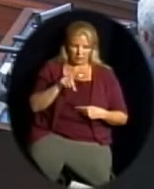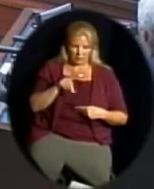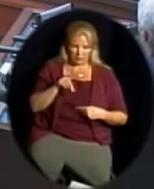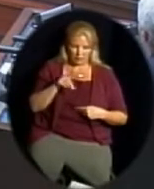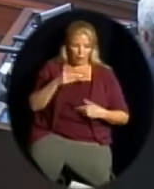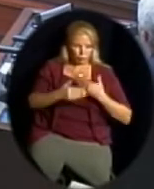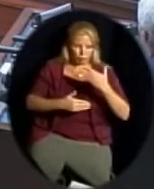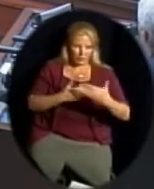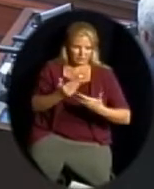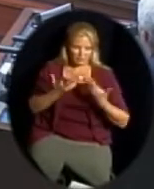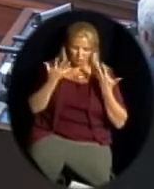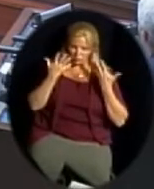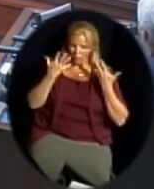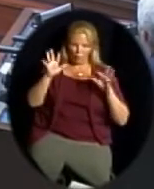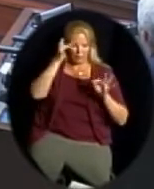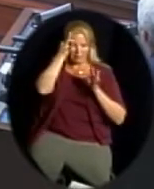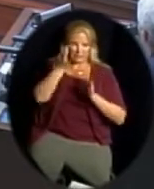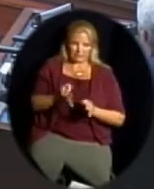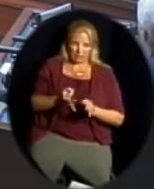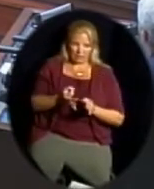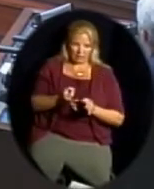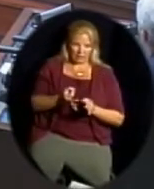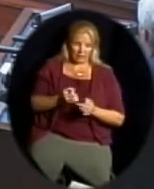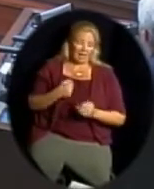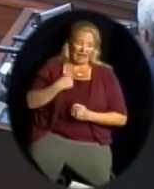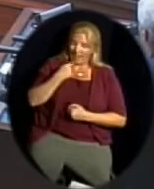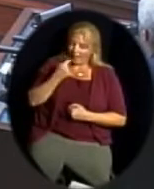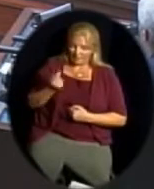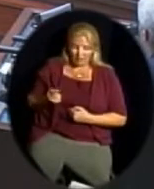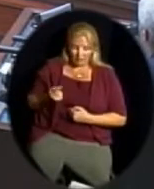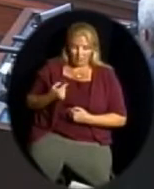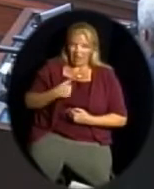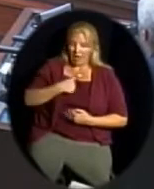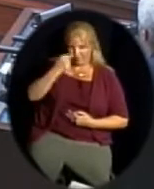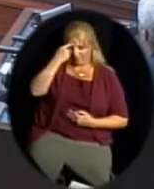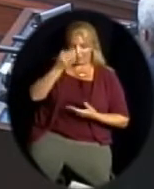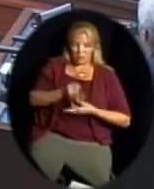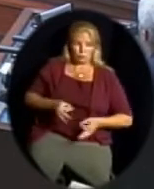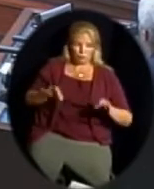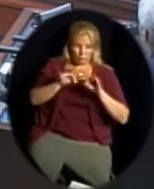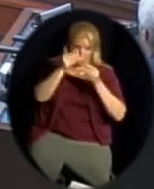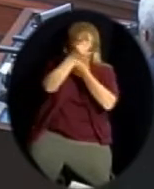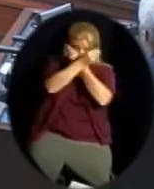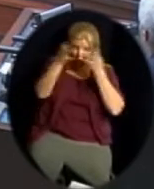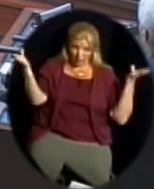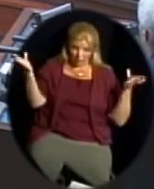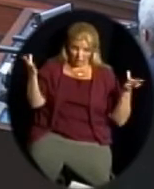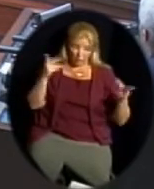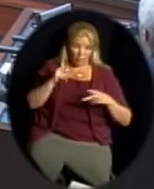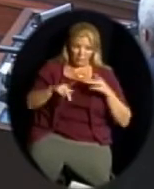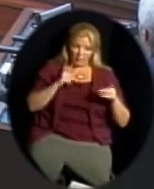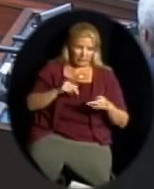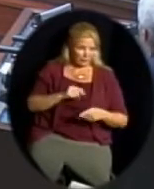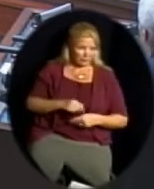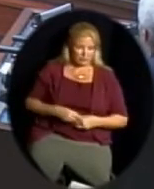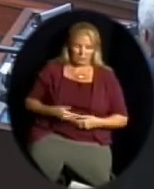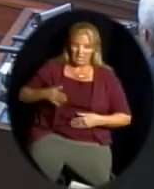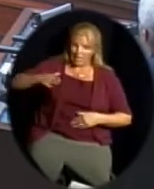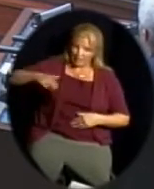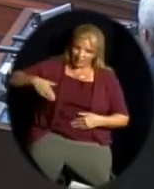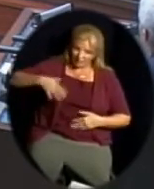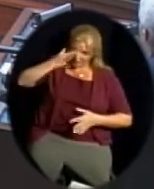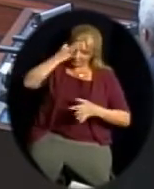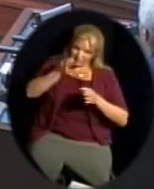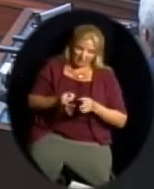No, it hasn't. Your input still matters. And I think our discussions here tonight, we need to be careful in not trying to give the signal that we're taking the ballot out of